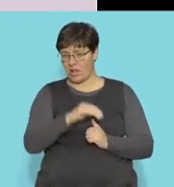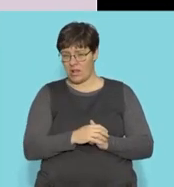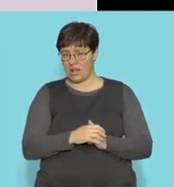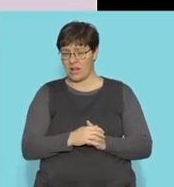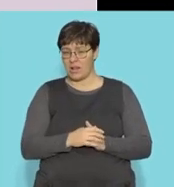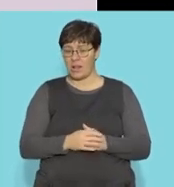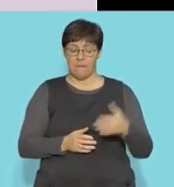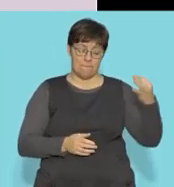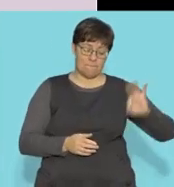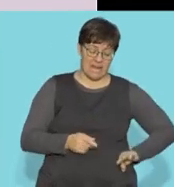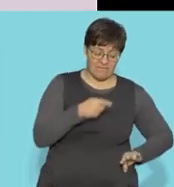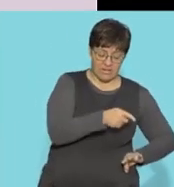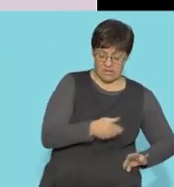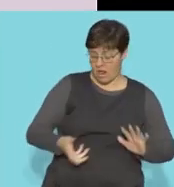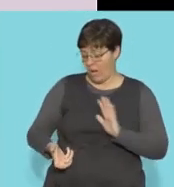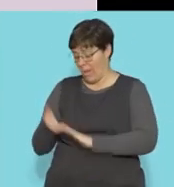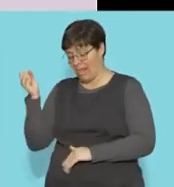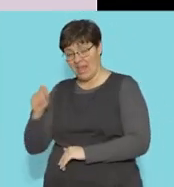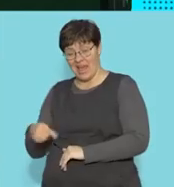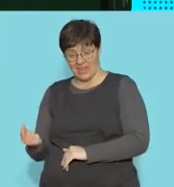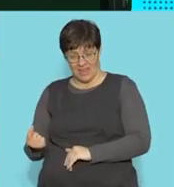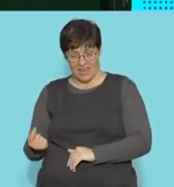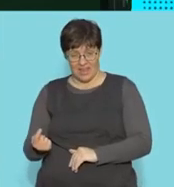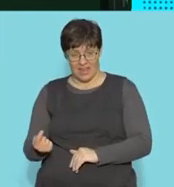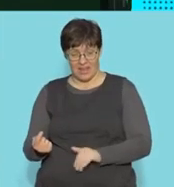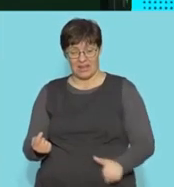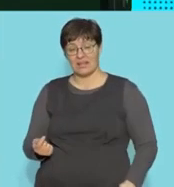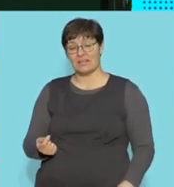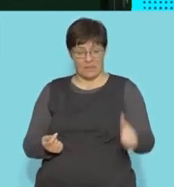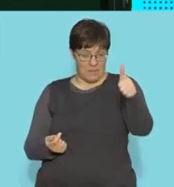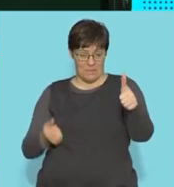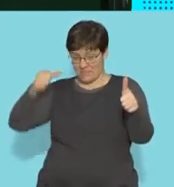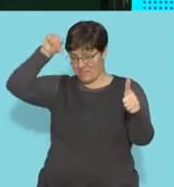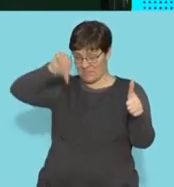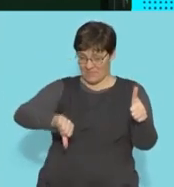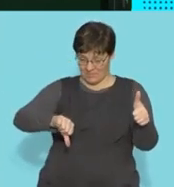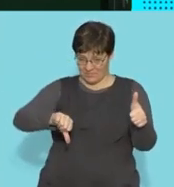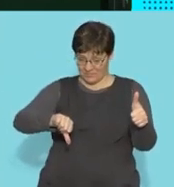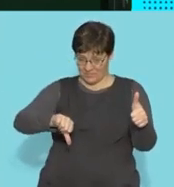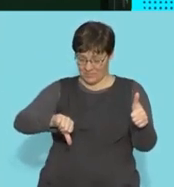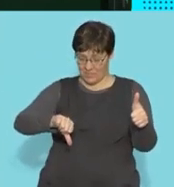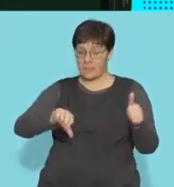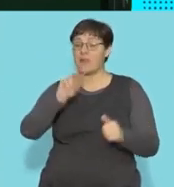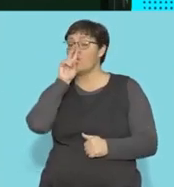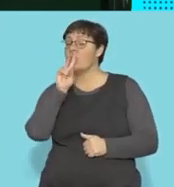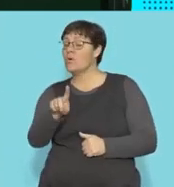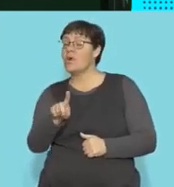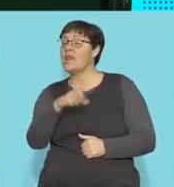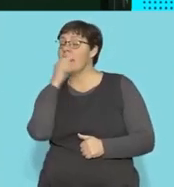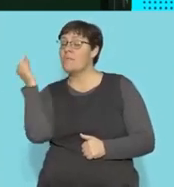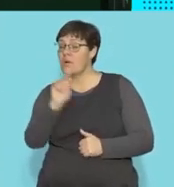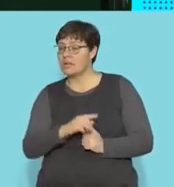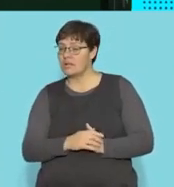of benefiting one and harming the other, you remember the thumbs up, thumbs down? We're looking at